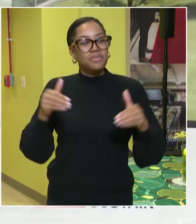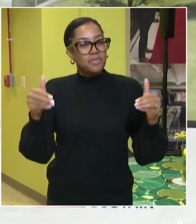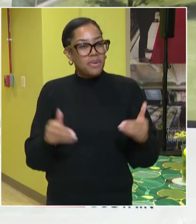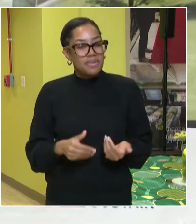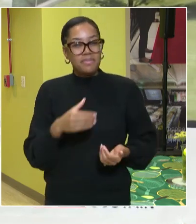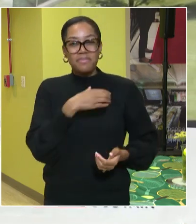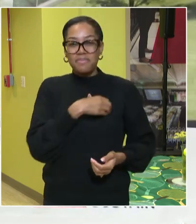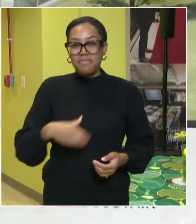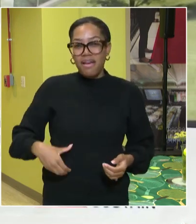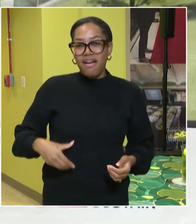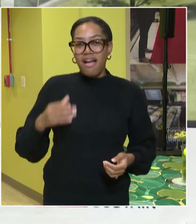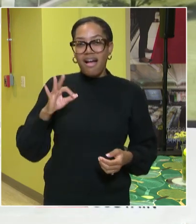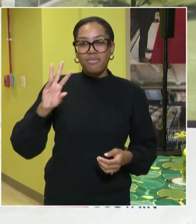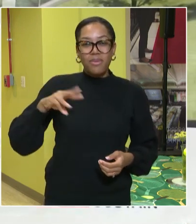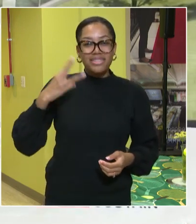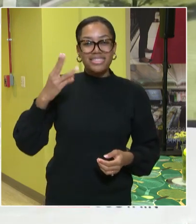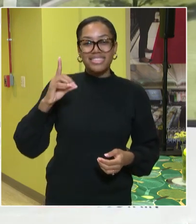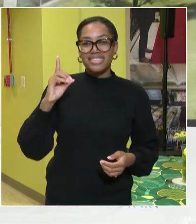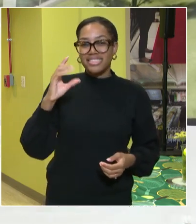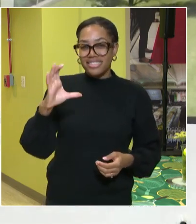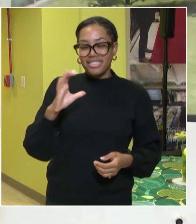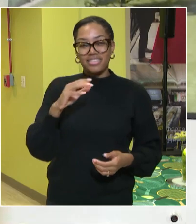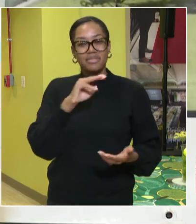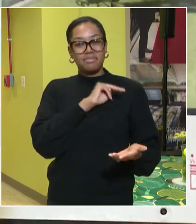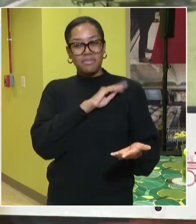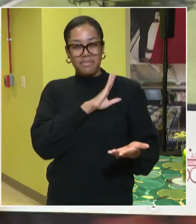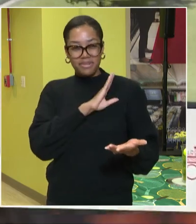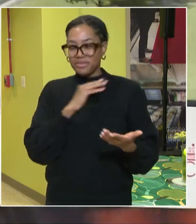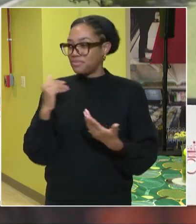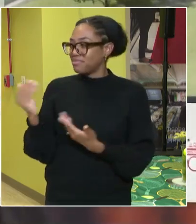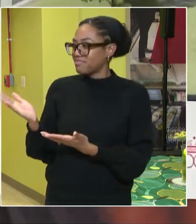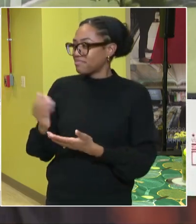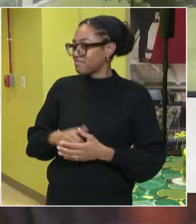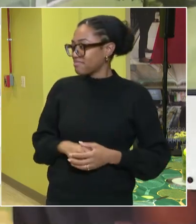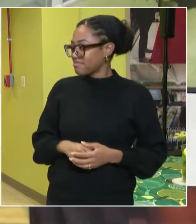Washington, D.C., Mayor Muriel Bowser.